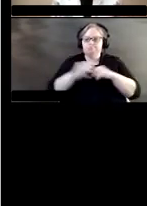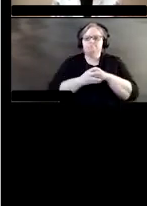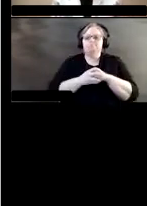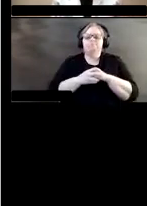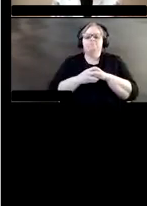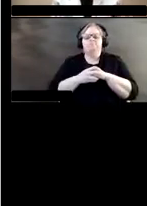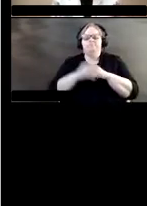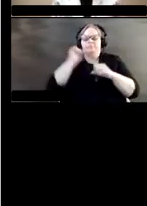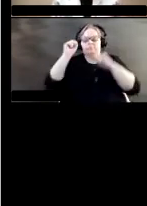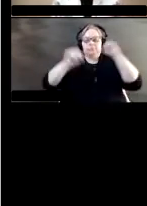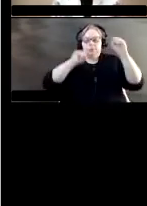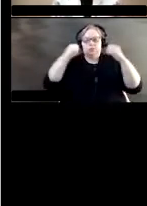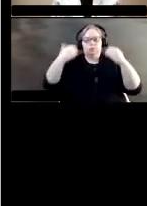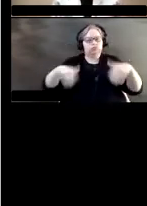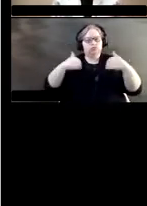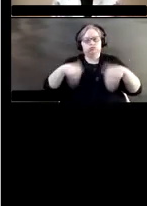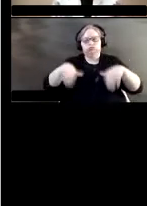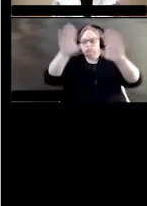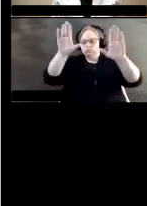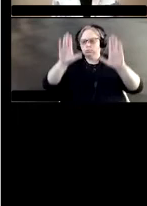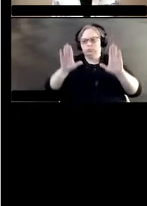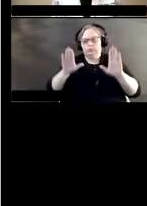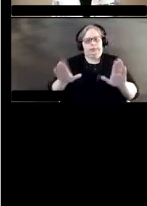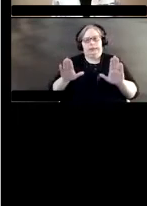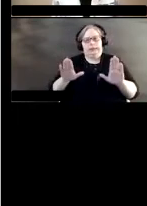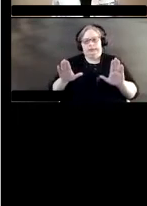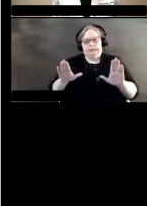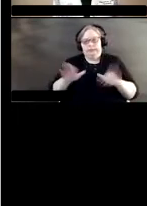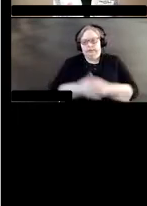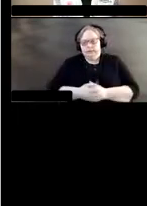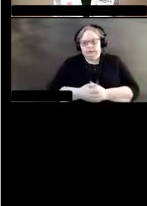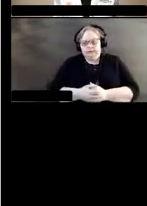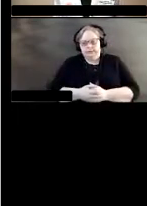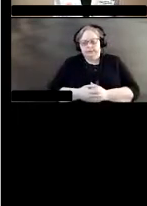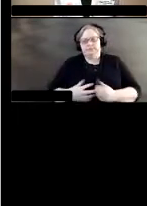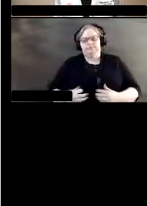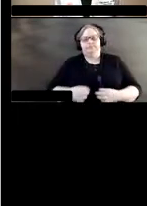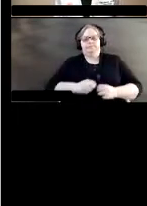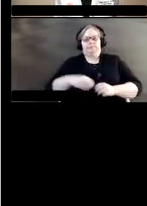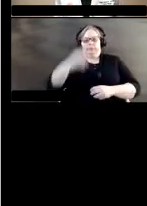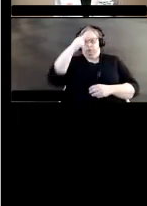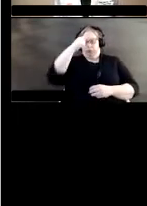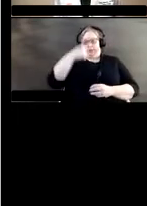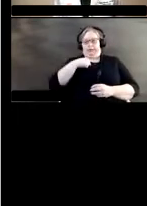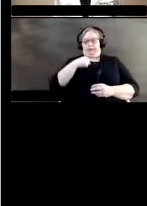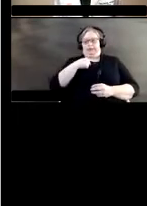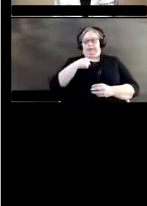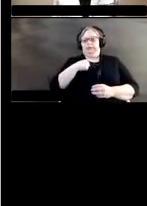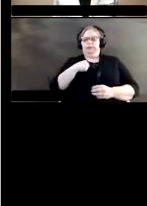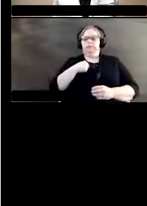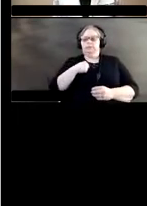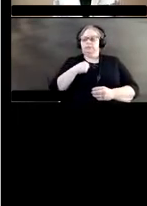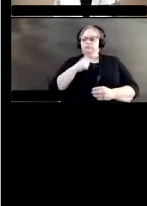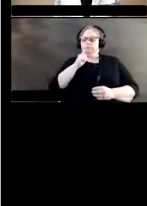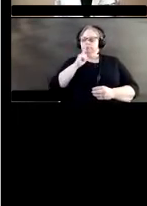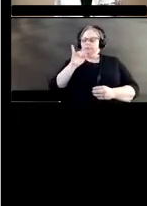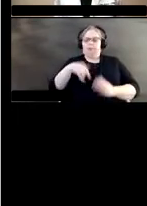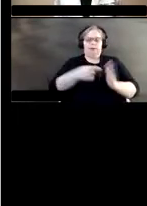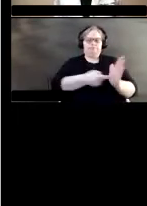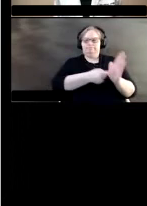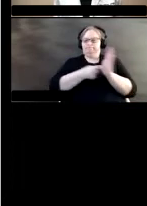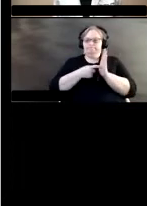Exercise is a fantastic outlet. For me, it's actually also kind of a mandatory